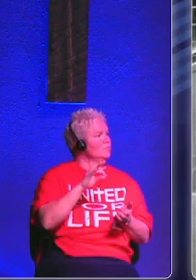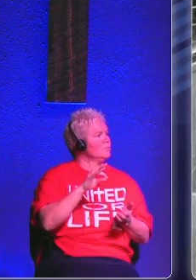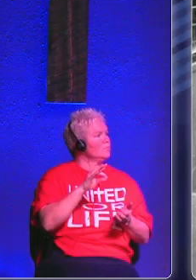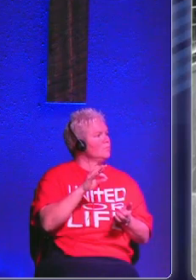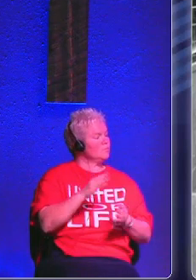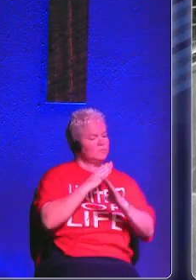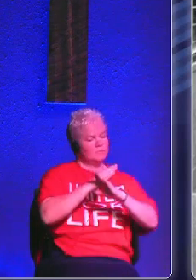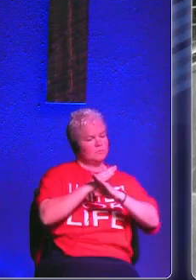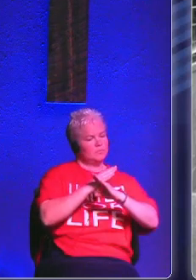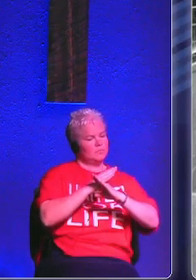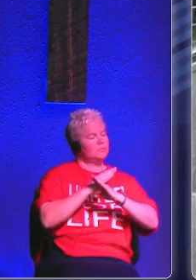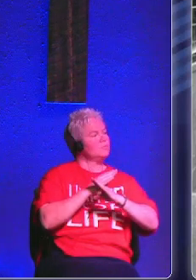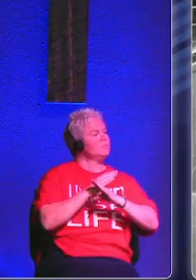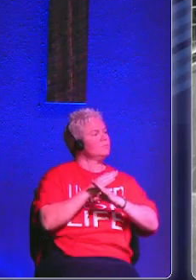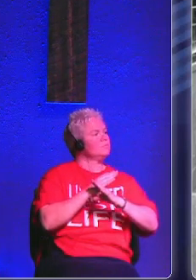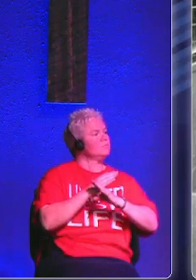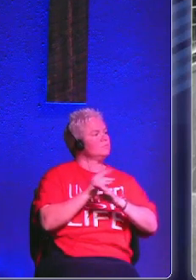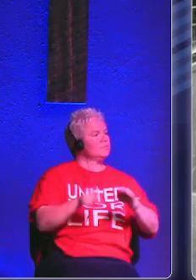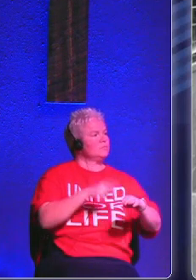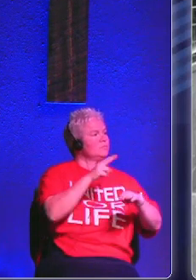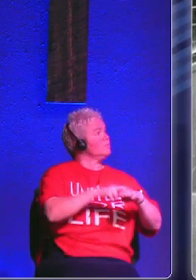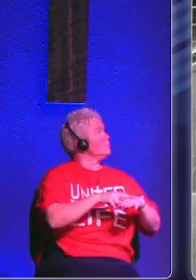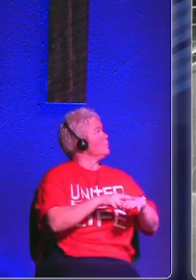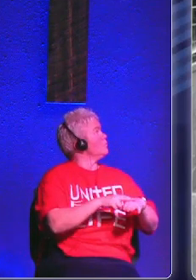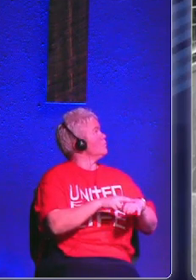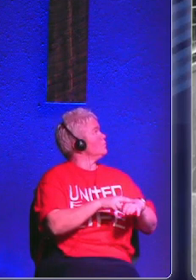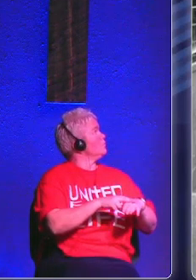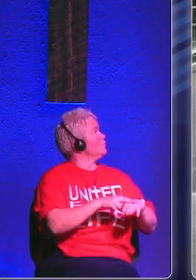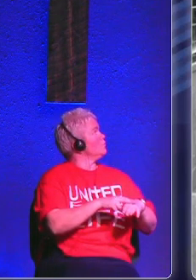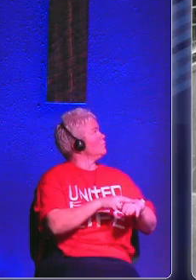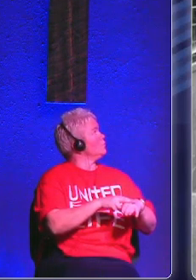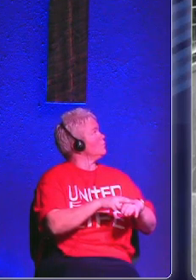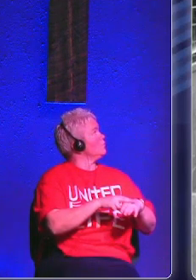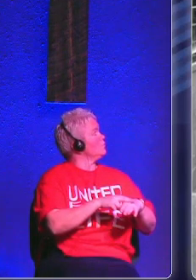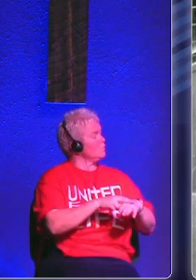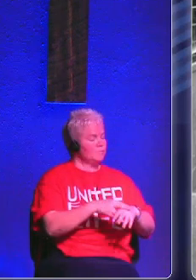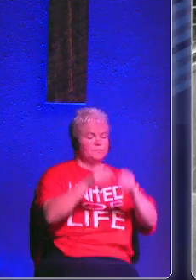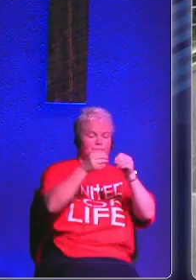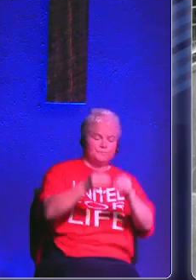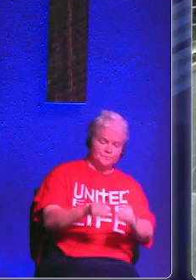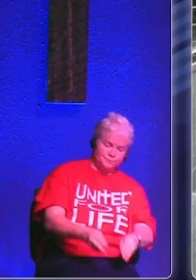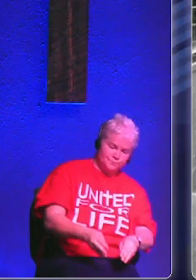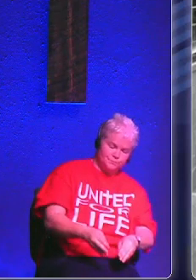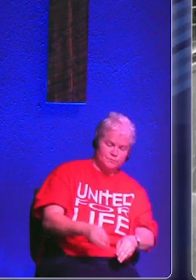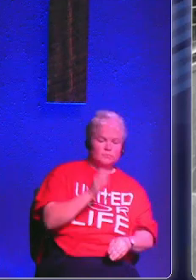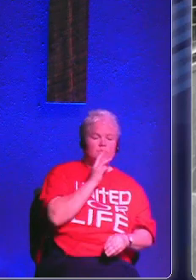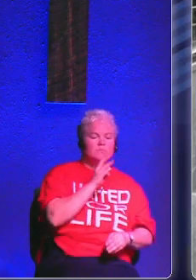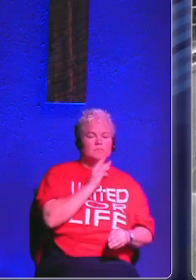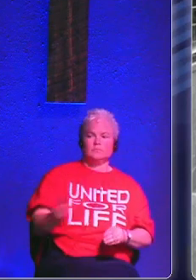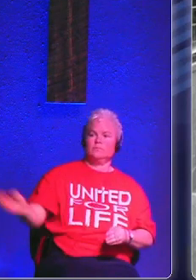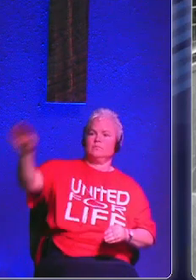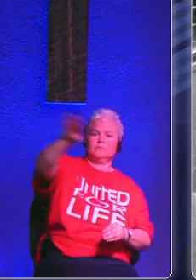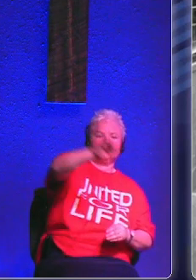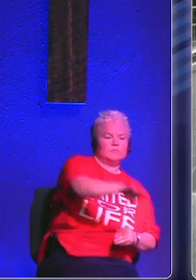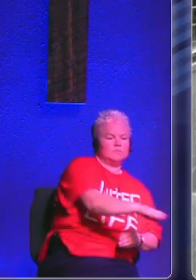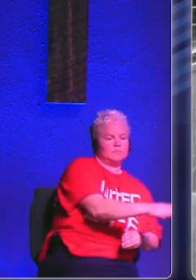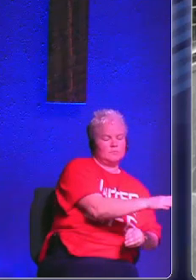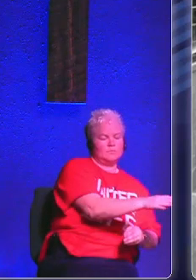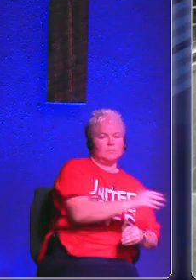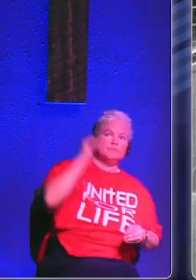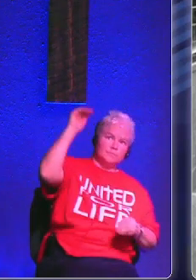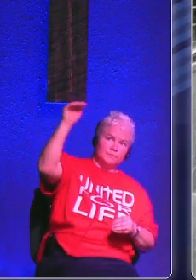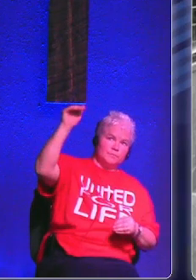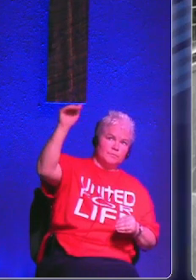least resistance, right? It's just natural for that to do that. Gravity is pulling the water downhill, and the hills have